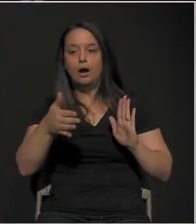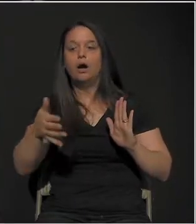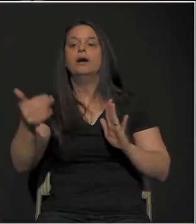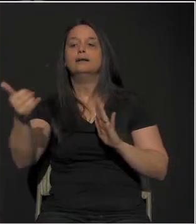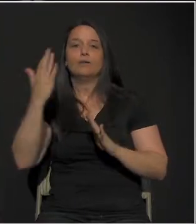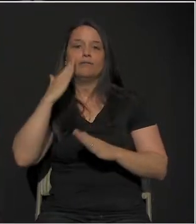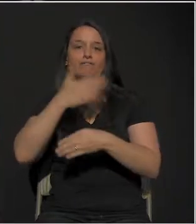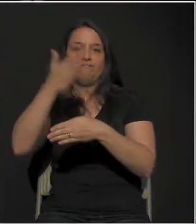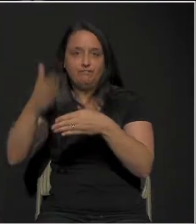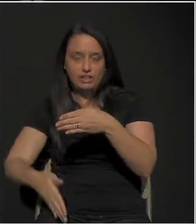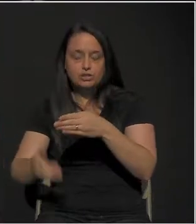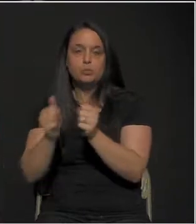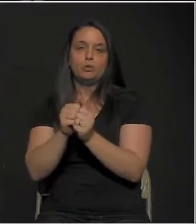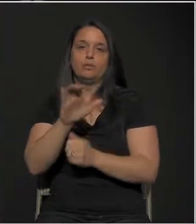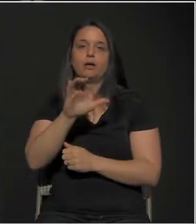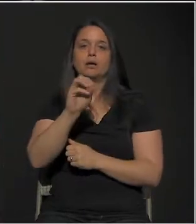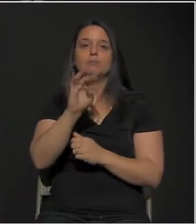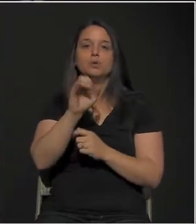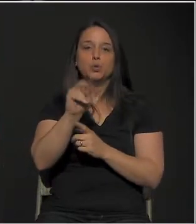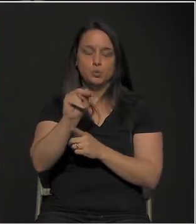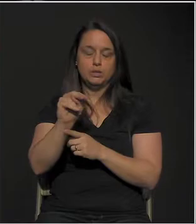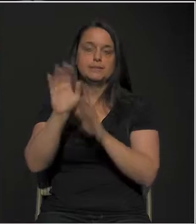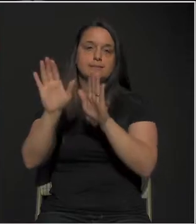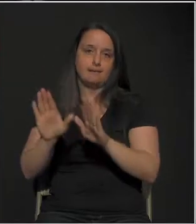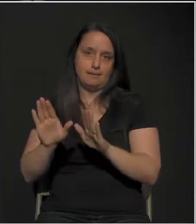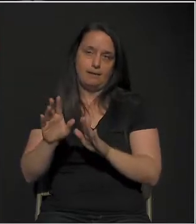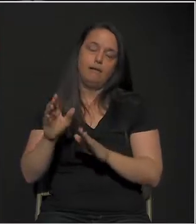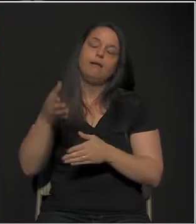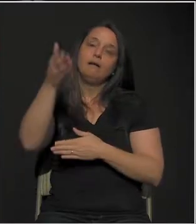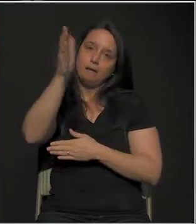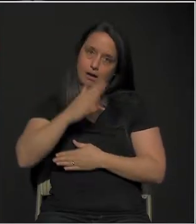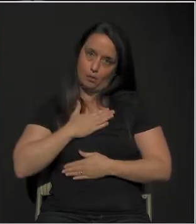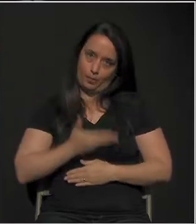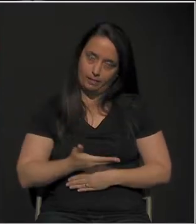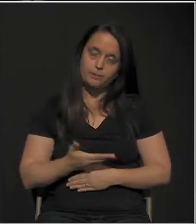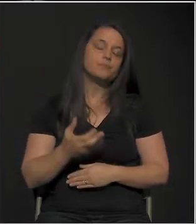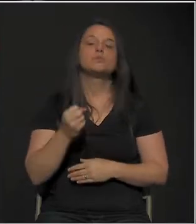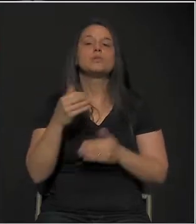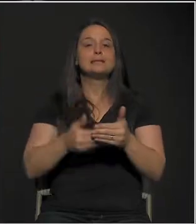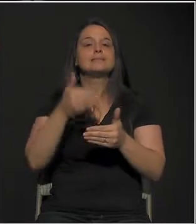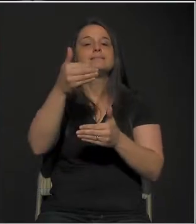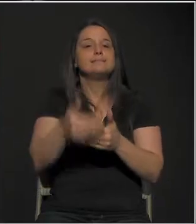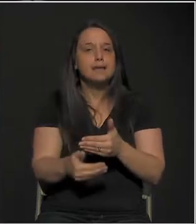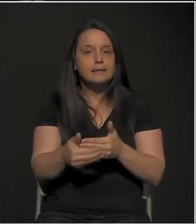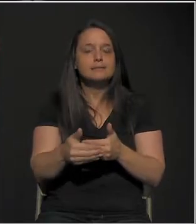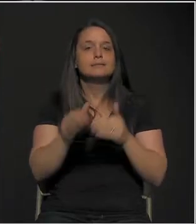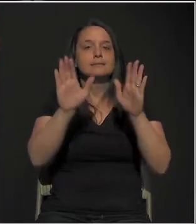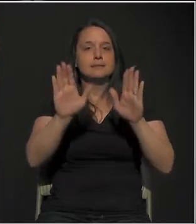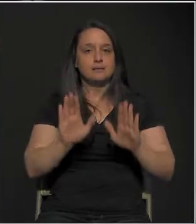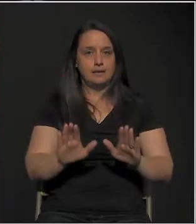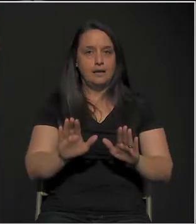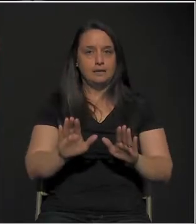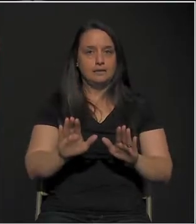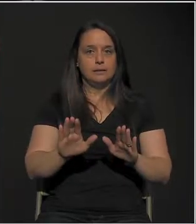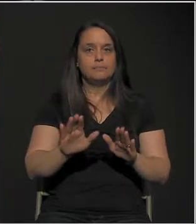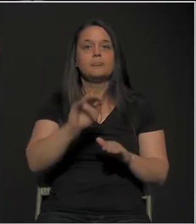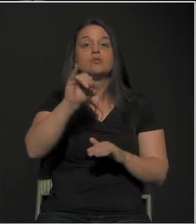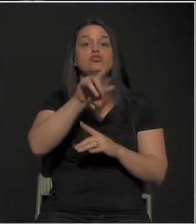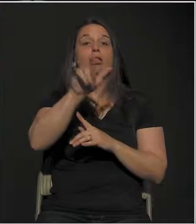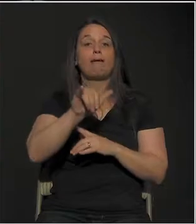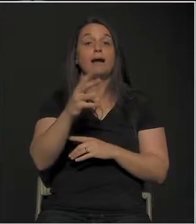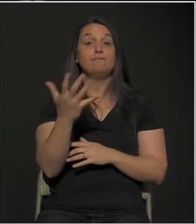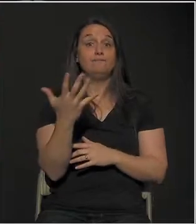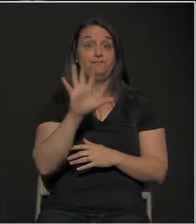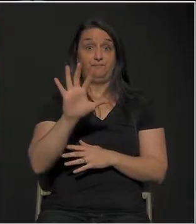with a communion Sunday, God willing. And that'll happen next Sunday. So that would be July 5th. We're going to have communion, and it'll be